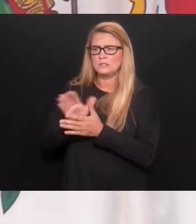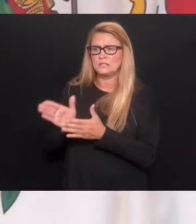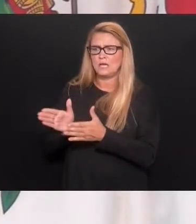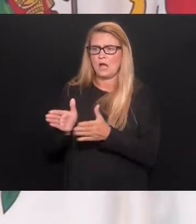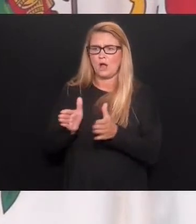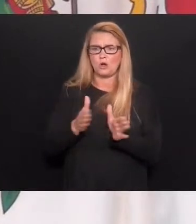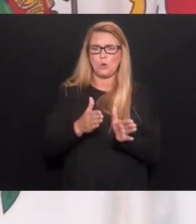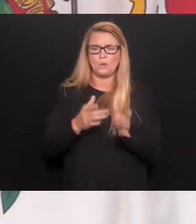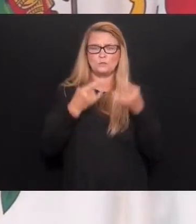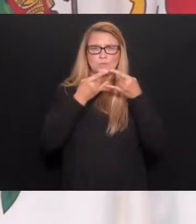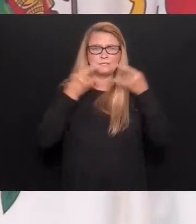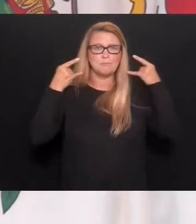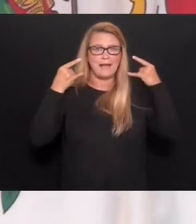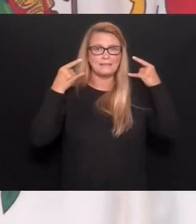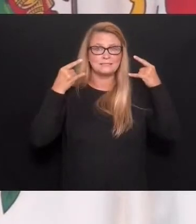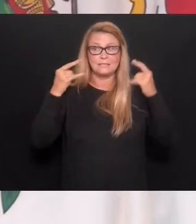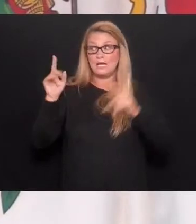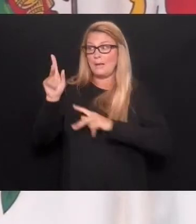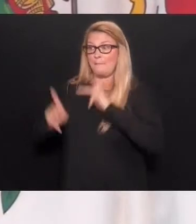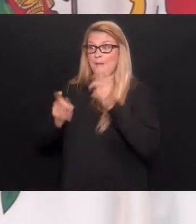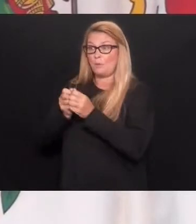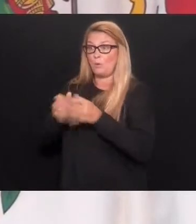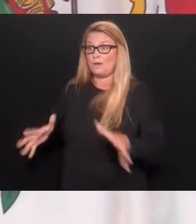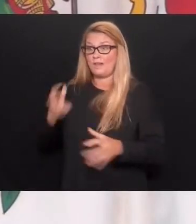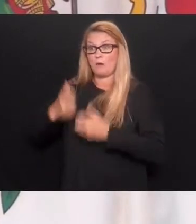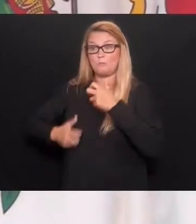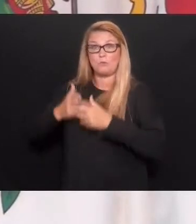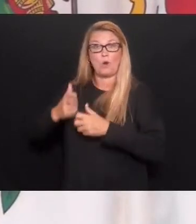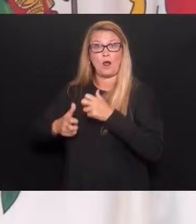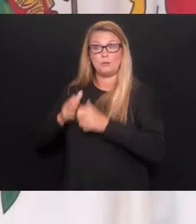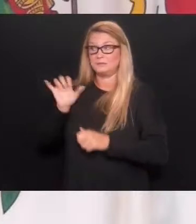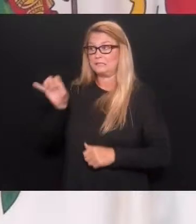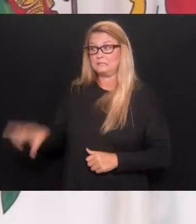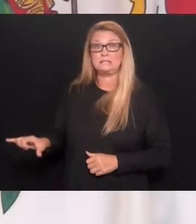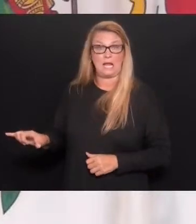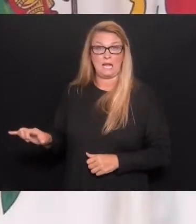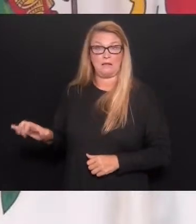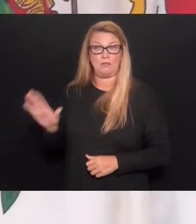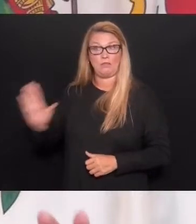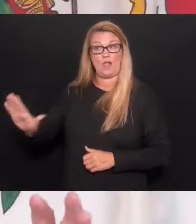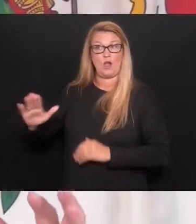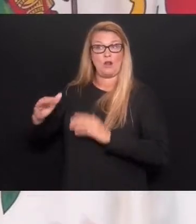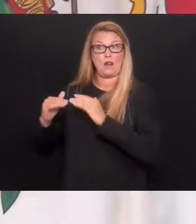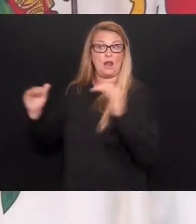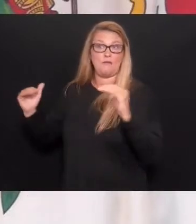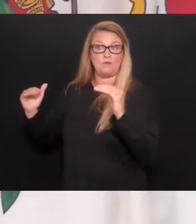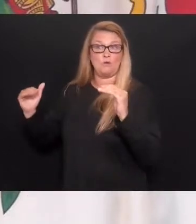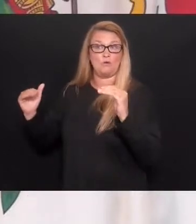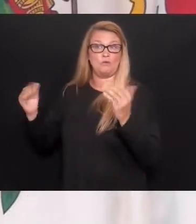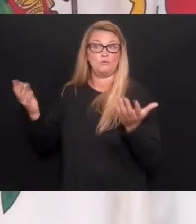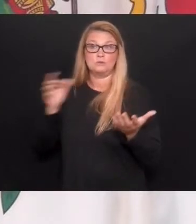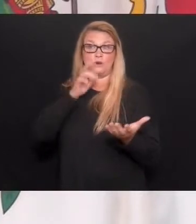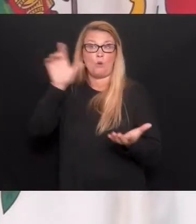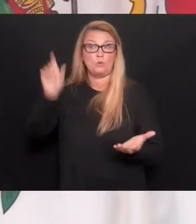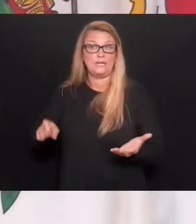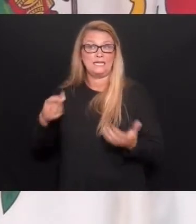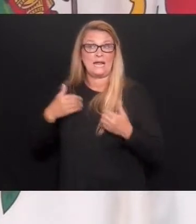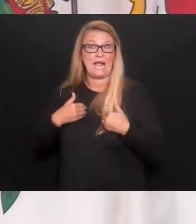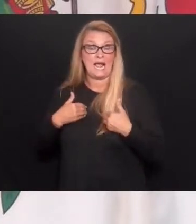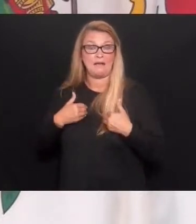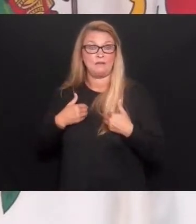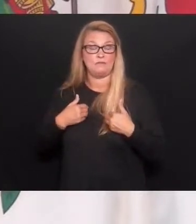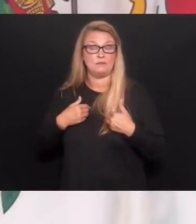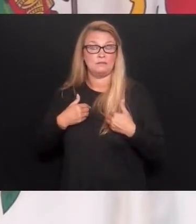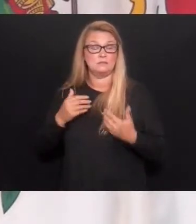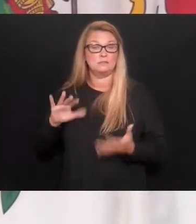mask, and people that don't have these issues to the level that they don't think that they need to move this way aren't